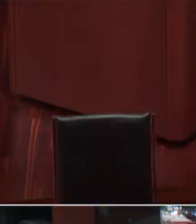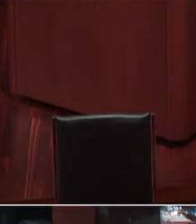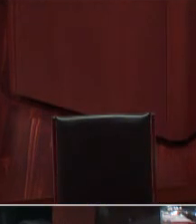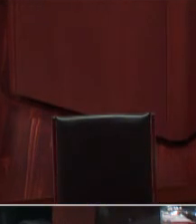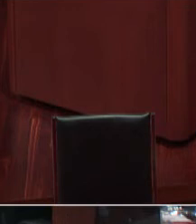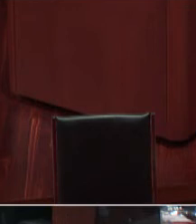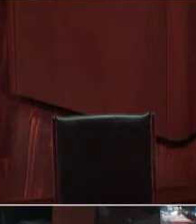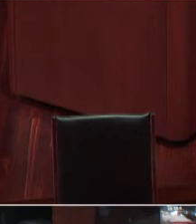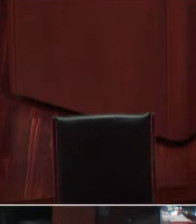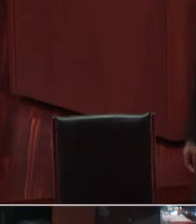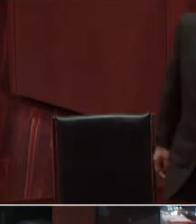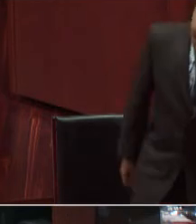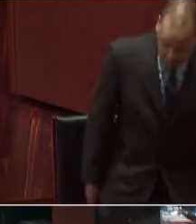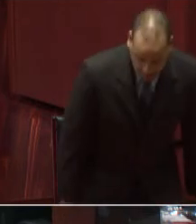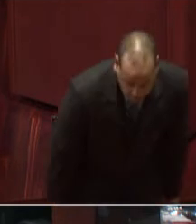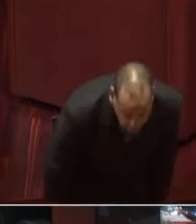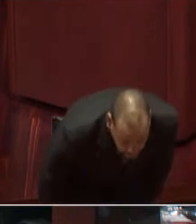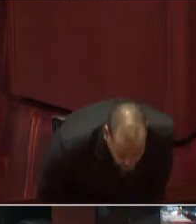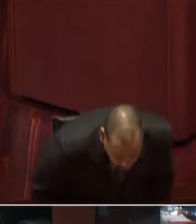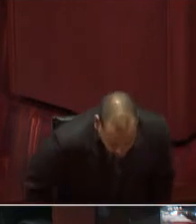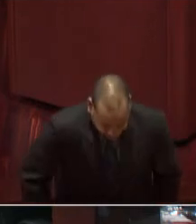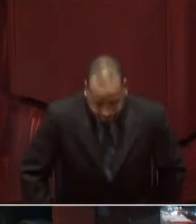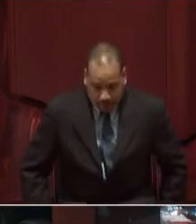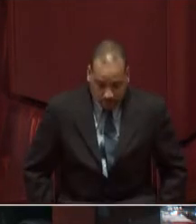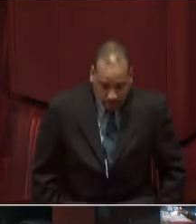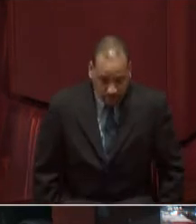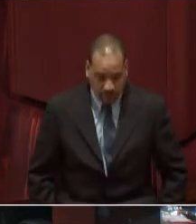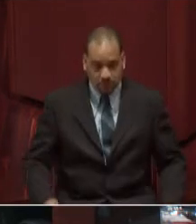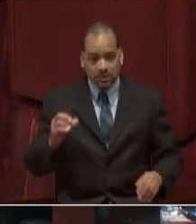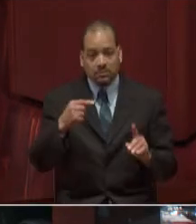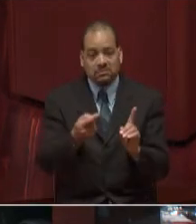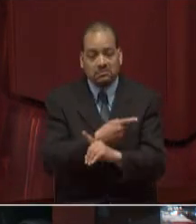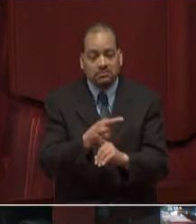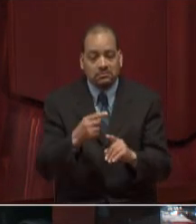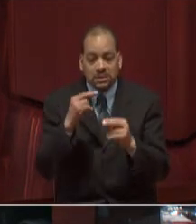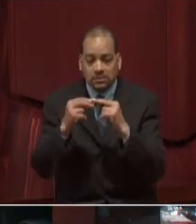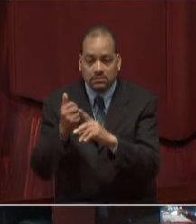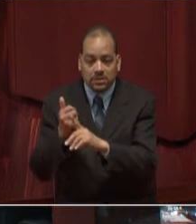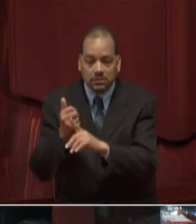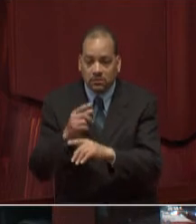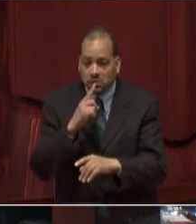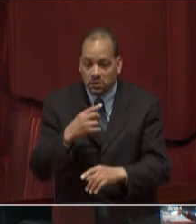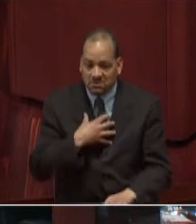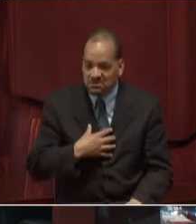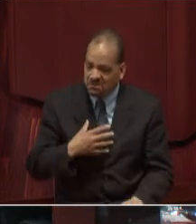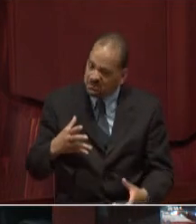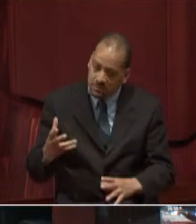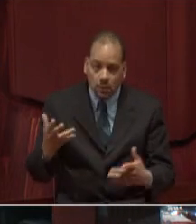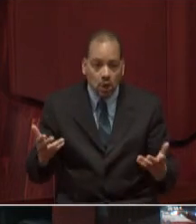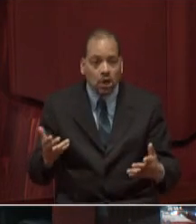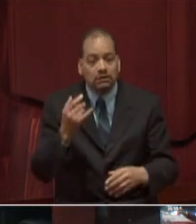but one of the things that drove President Nixon crazy was leaks.